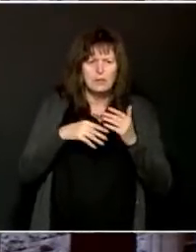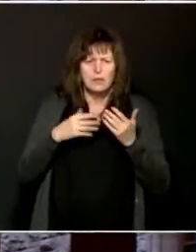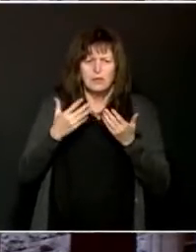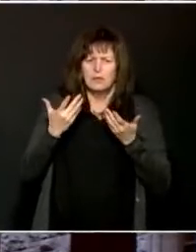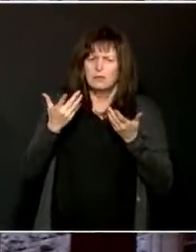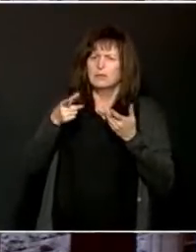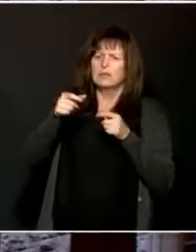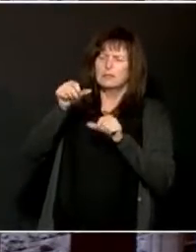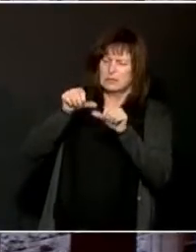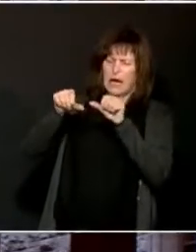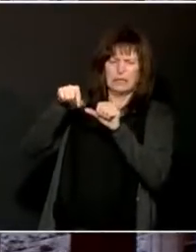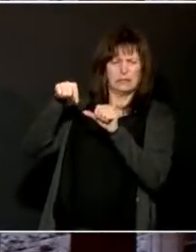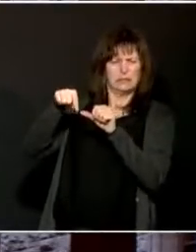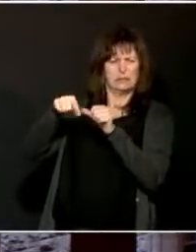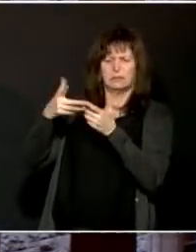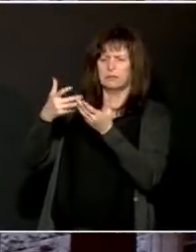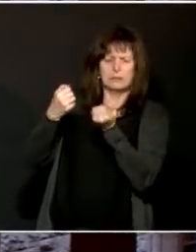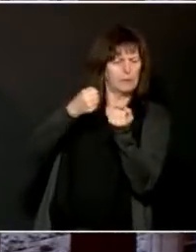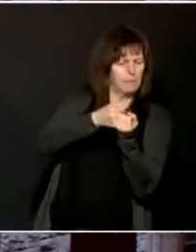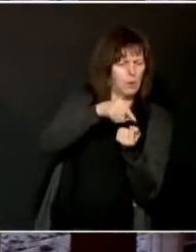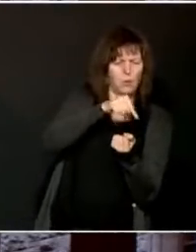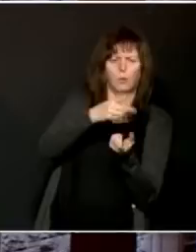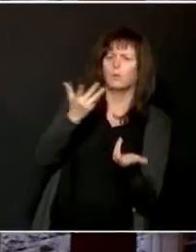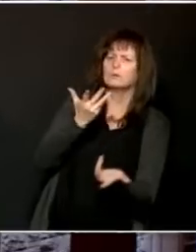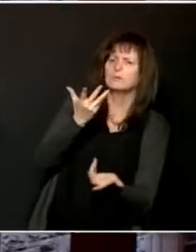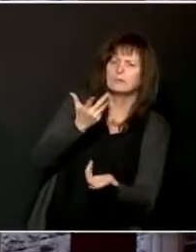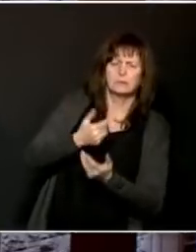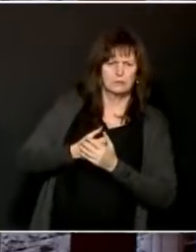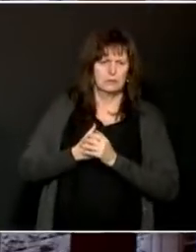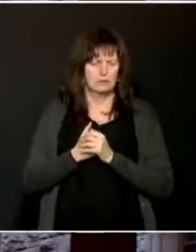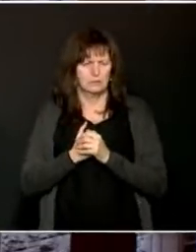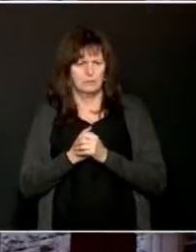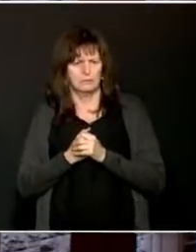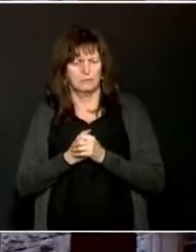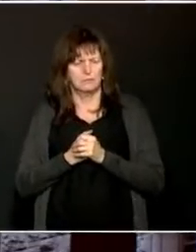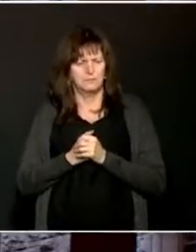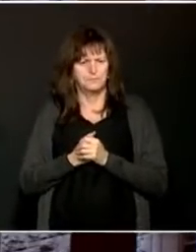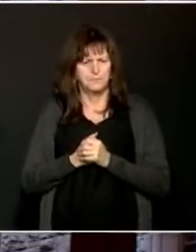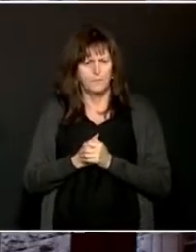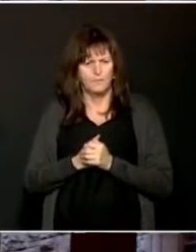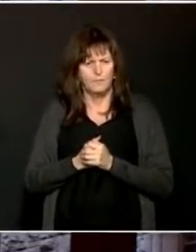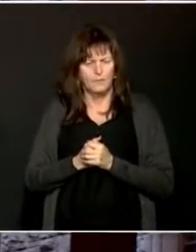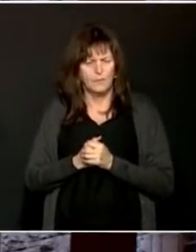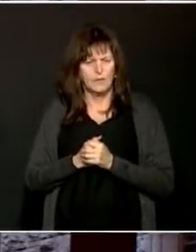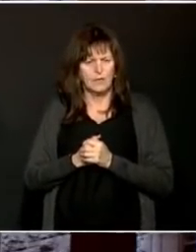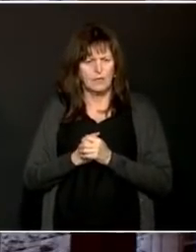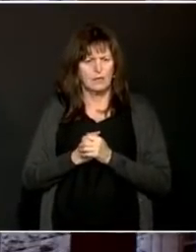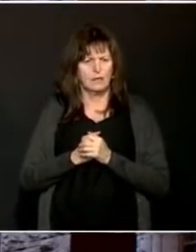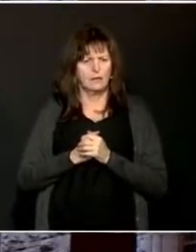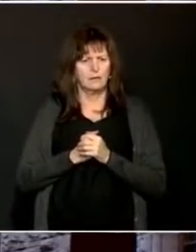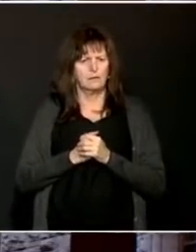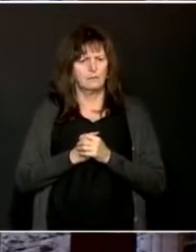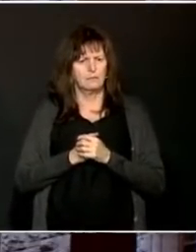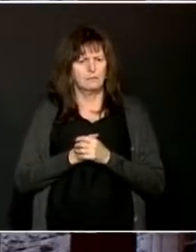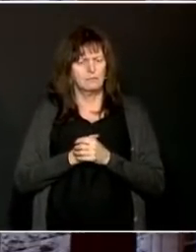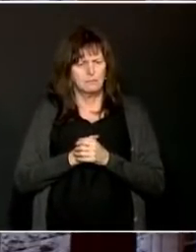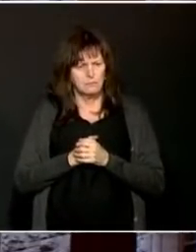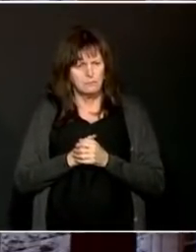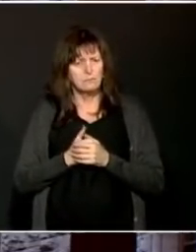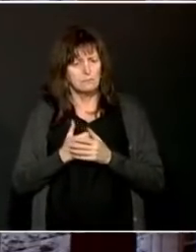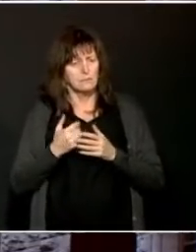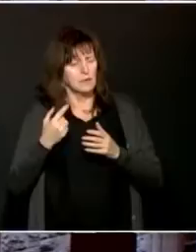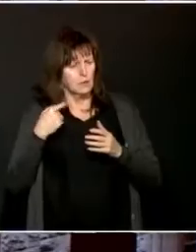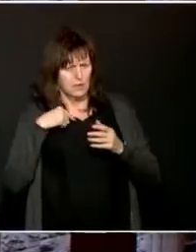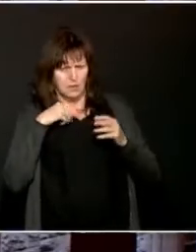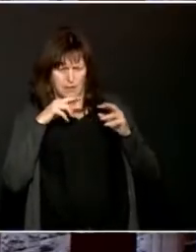So the logic behind that is that when we looked at one of the complaints before was that